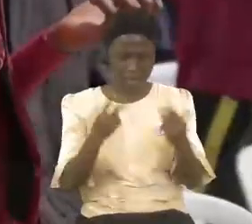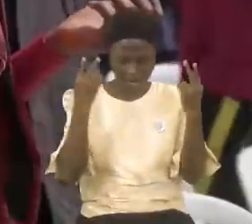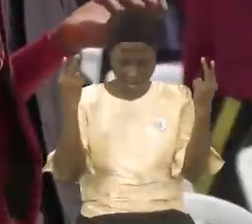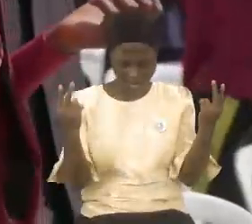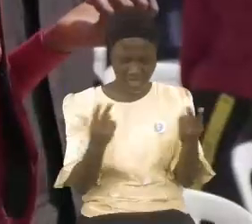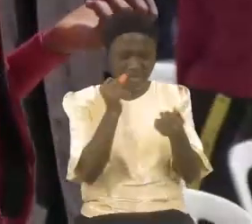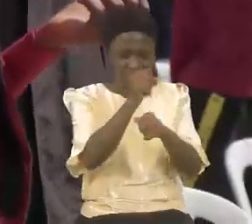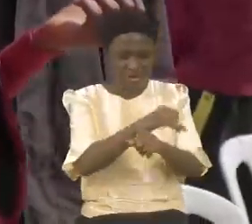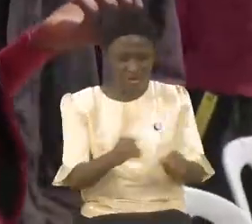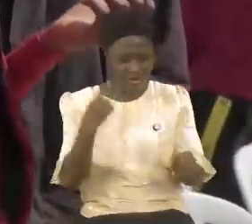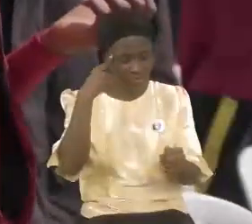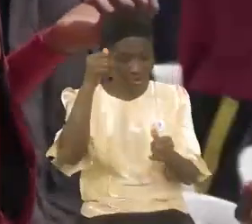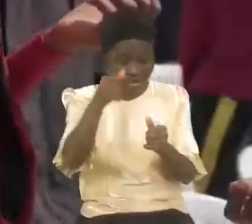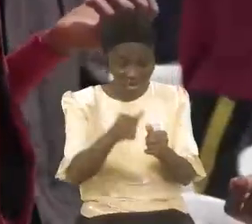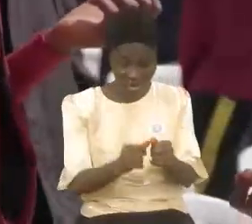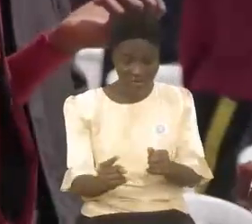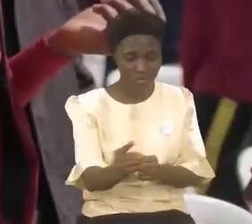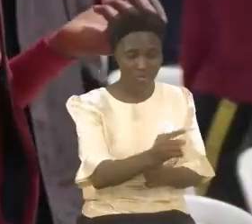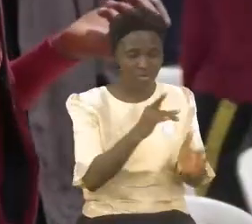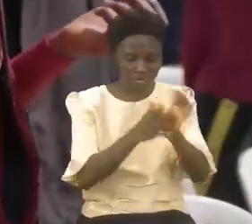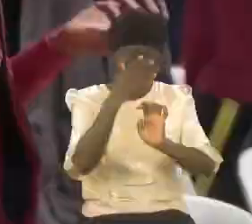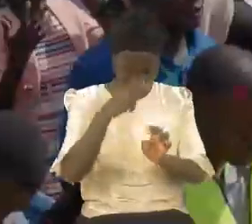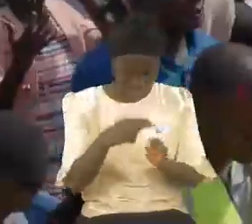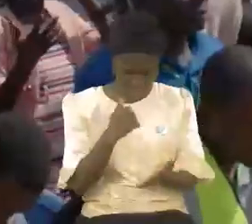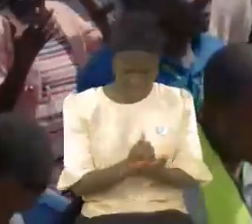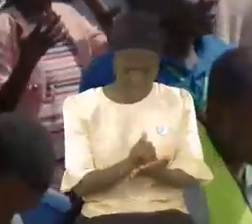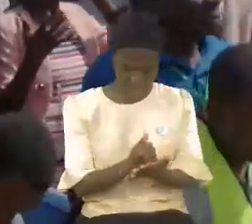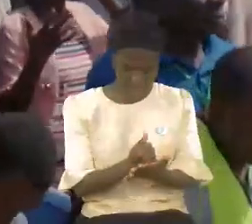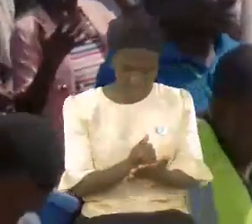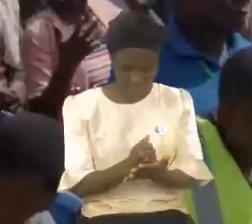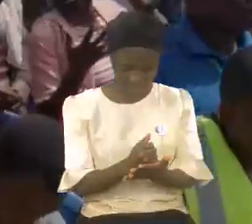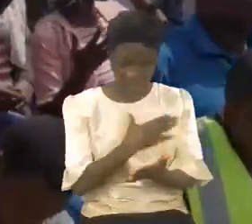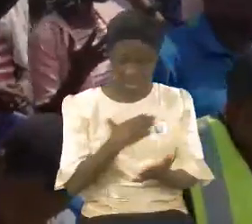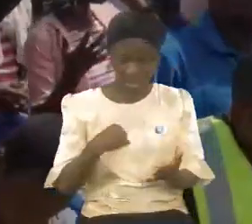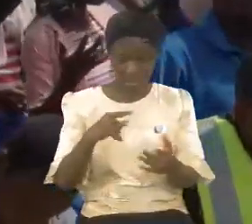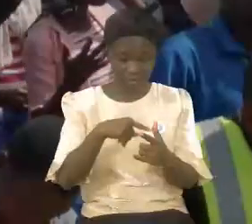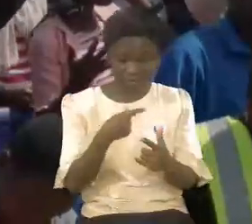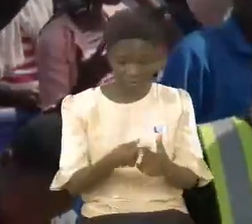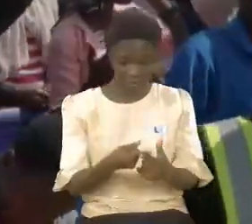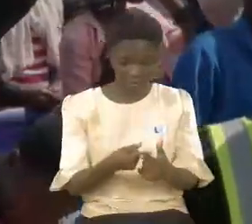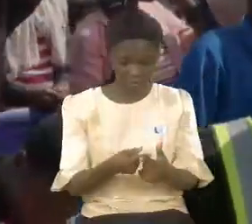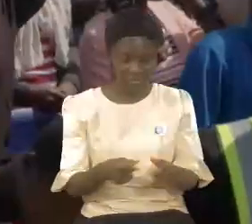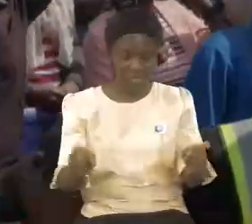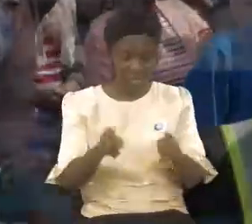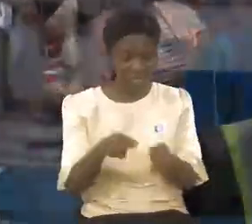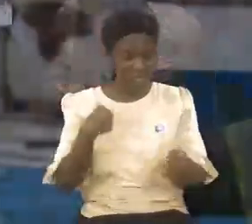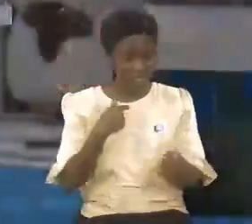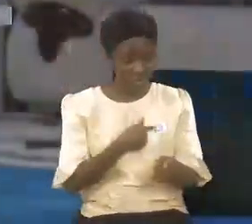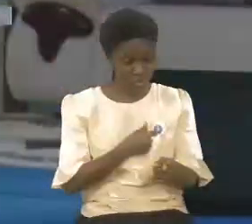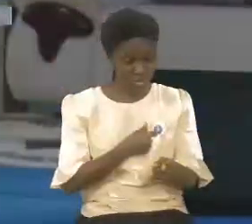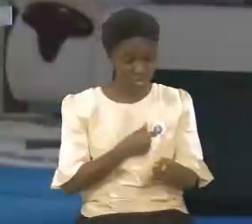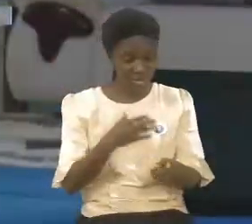for everyone in Jesus' name. And then as we conquer day after